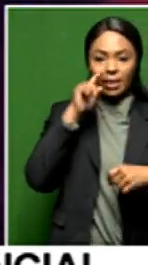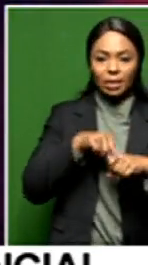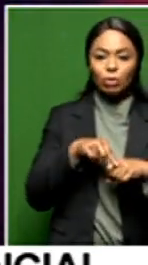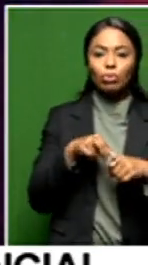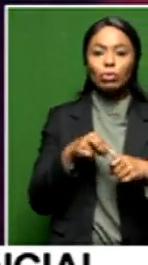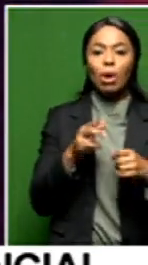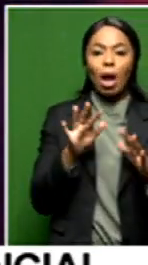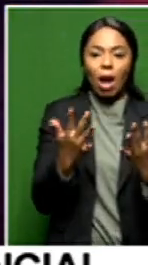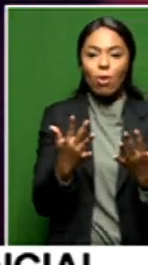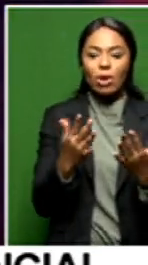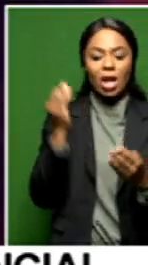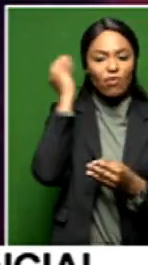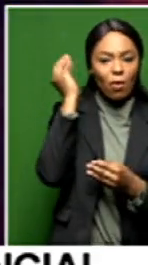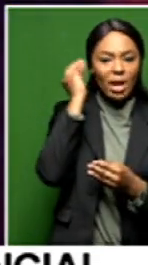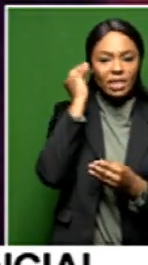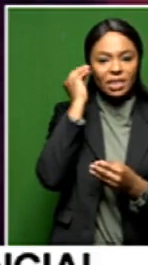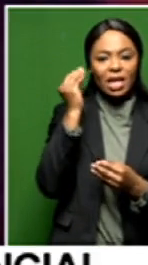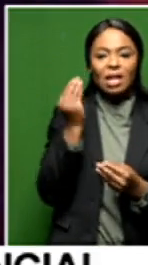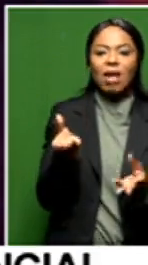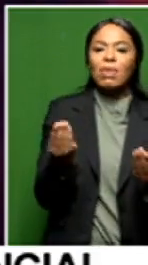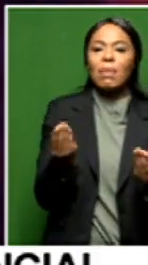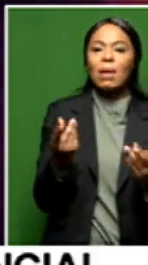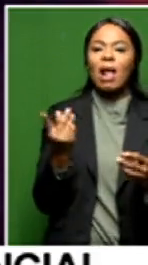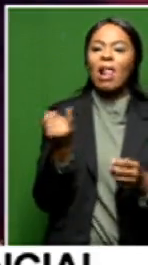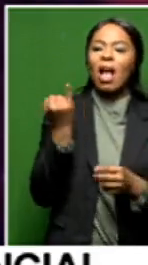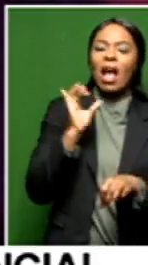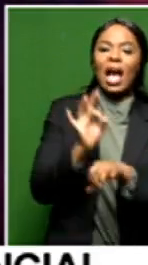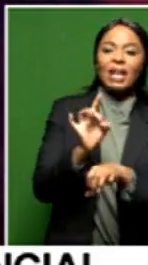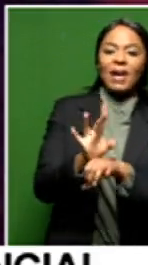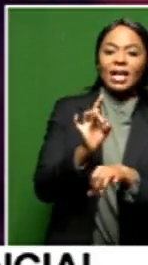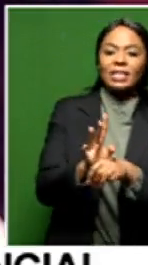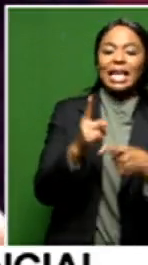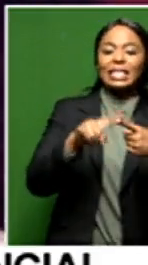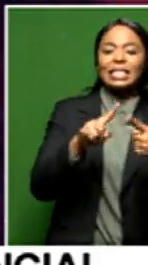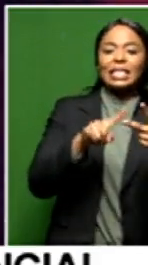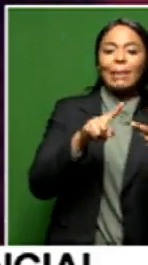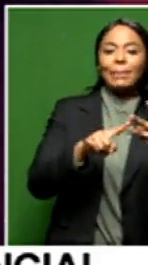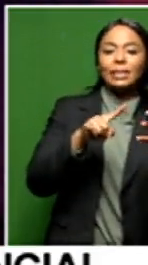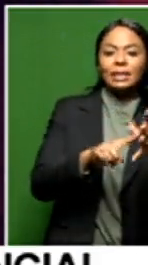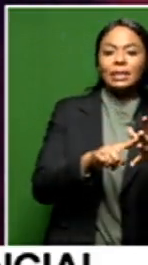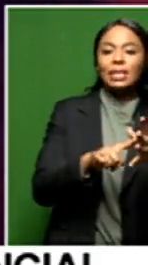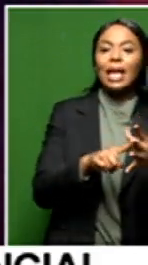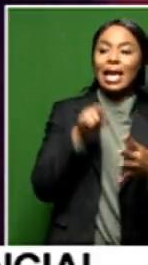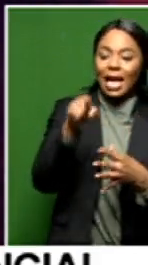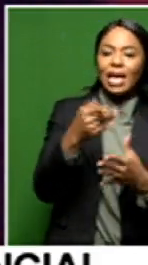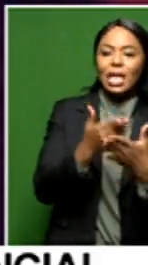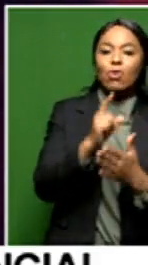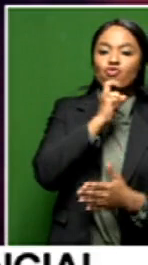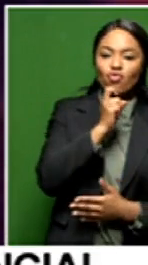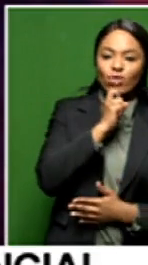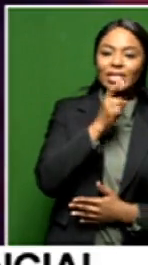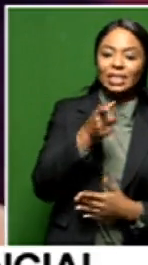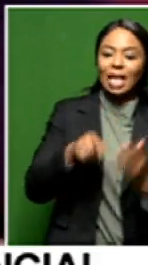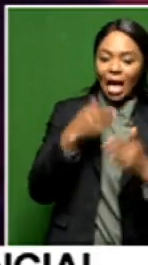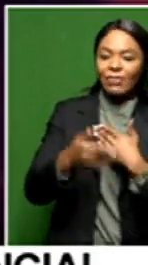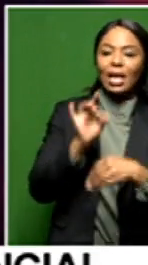how do we create this information and turn it into advice, into tips, into hacks that are practical and accessible, but most